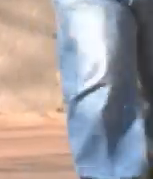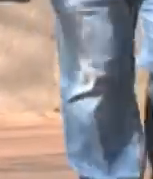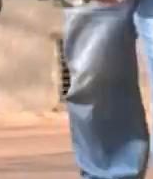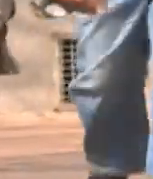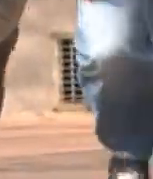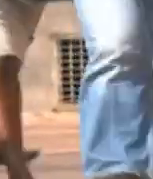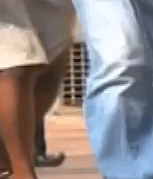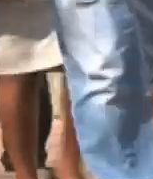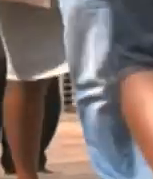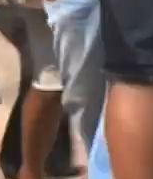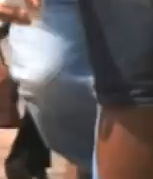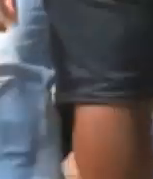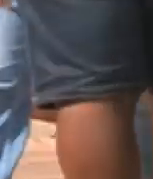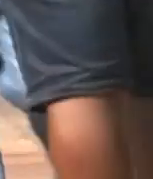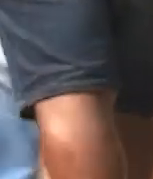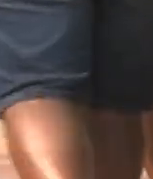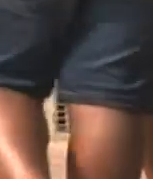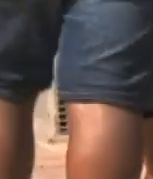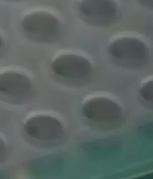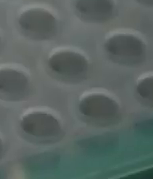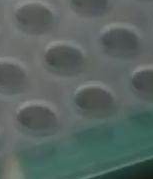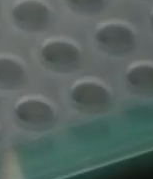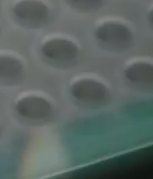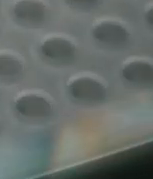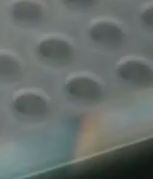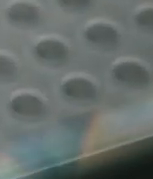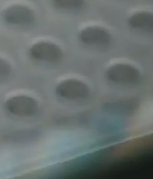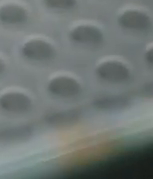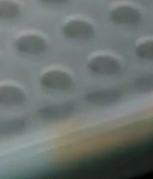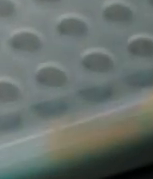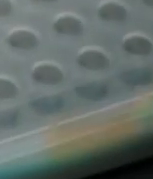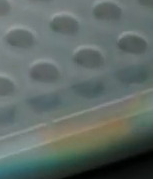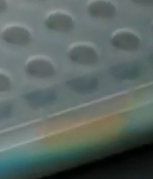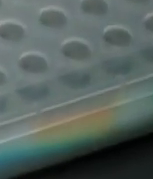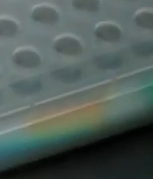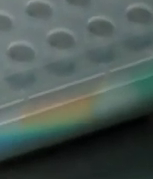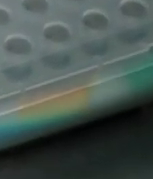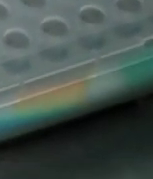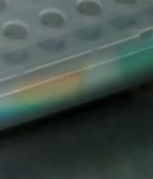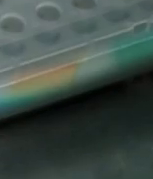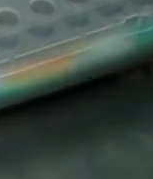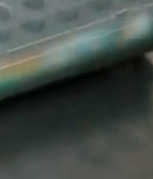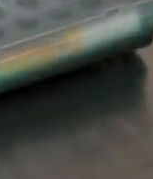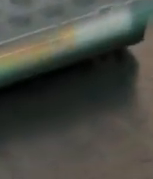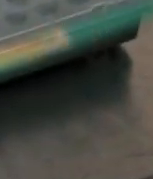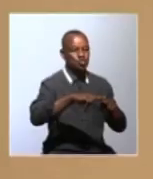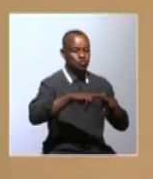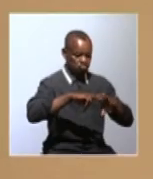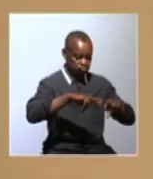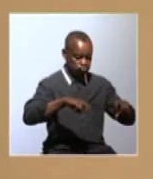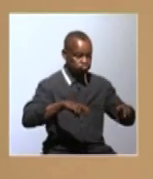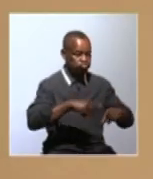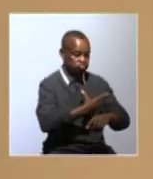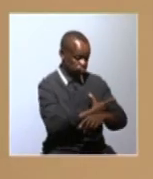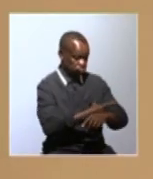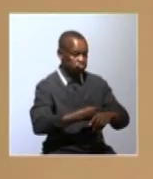are developing COVID symptoms randomly without coming in contact with people who were overseas. If you ask me as a